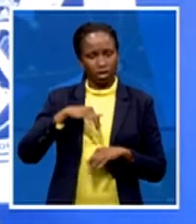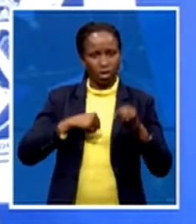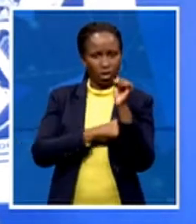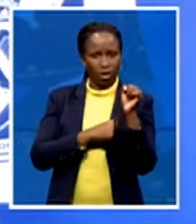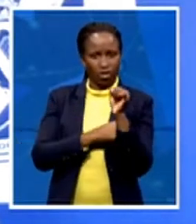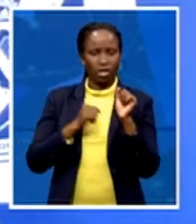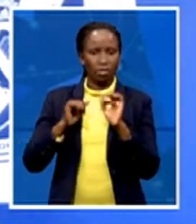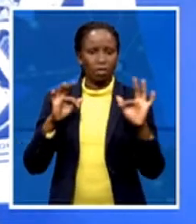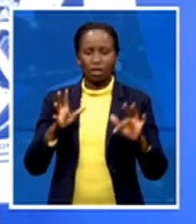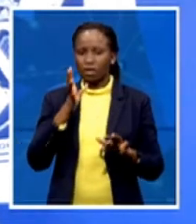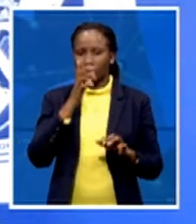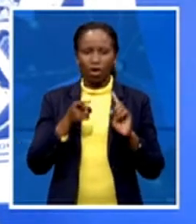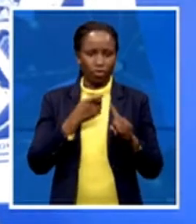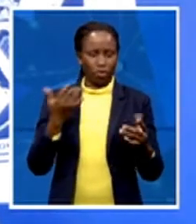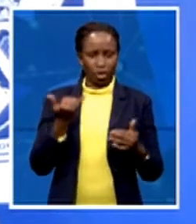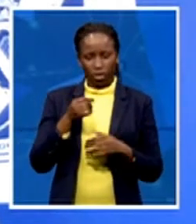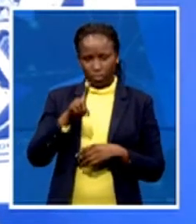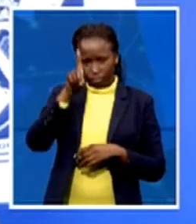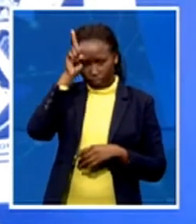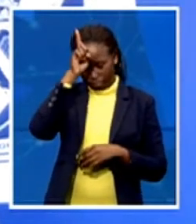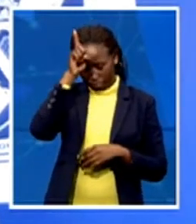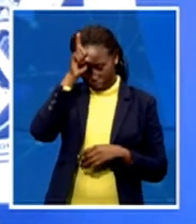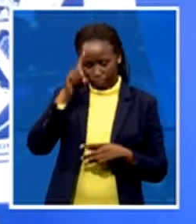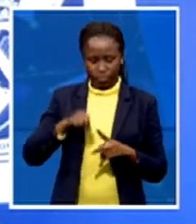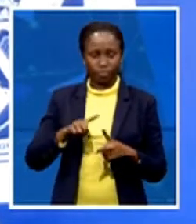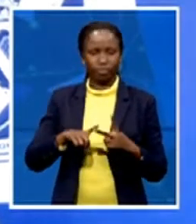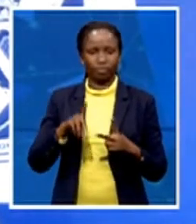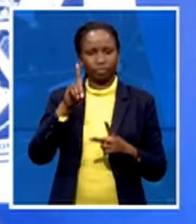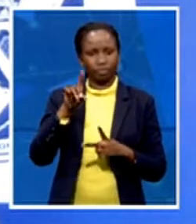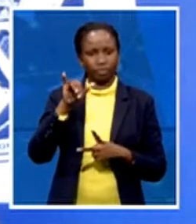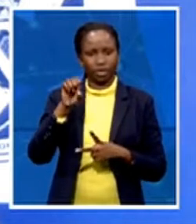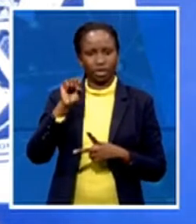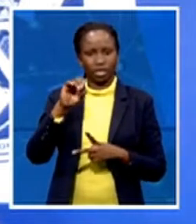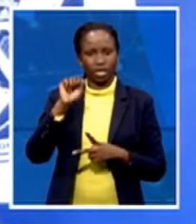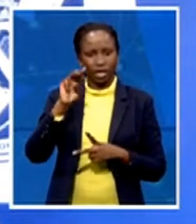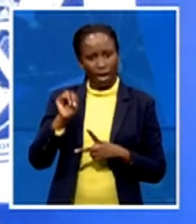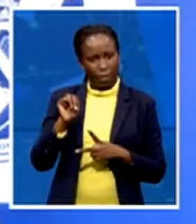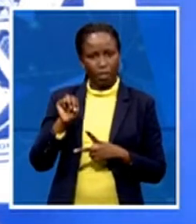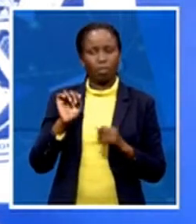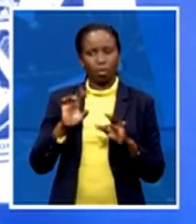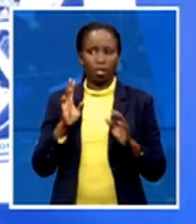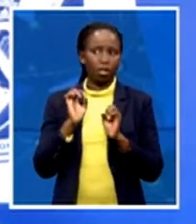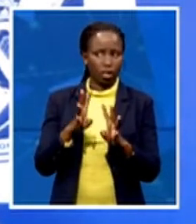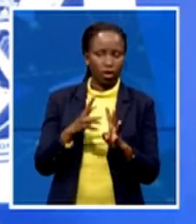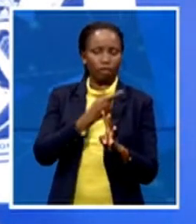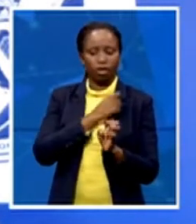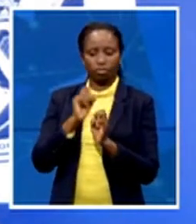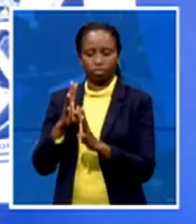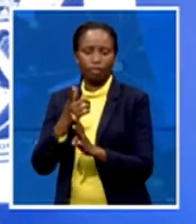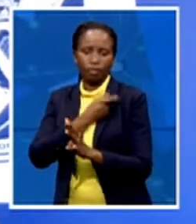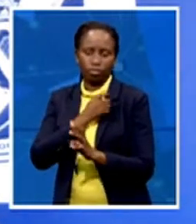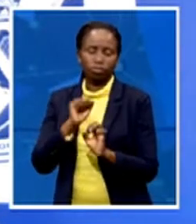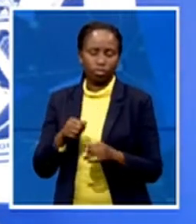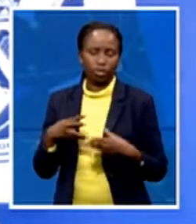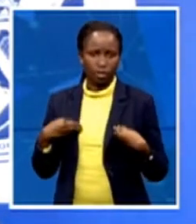and others where they've registered. I mean, they've vaccinated quite a lot. I think for us, we could be able to vaccinate more if we are